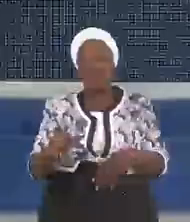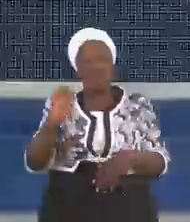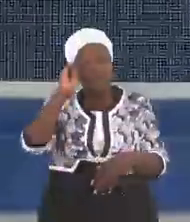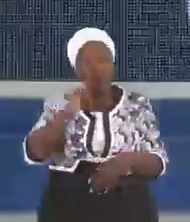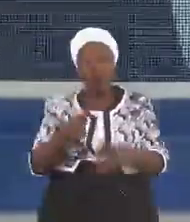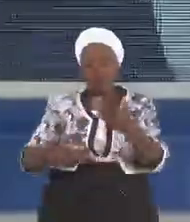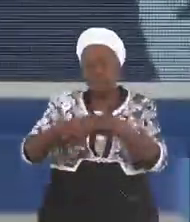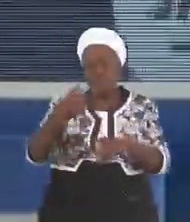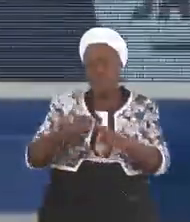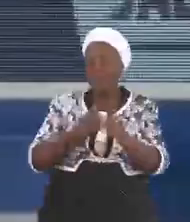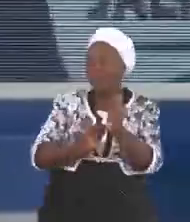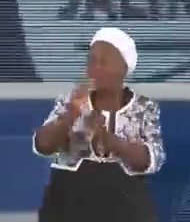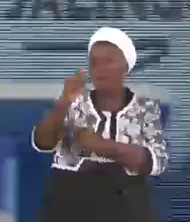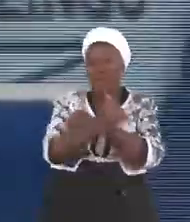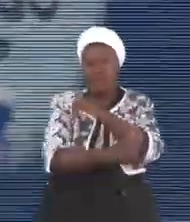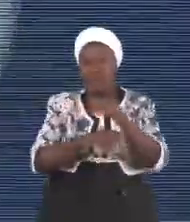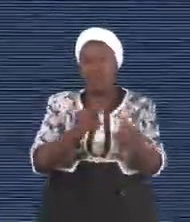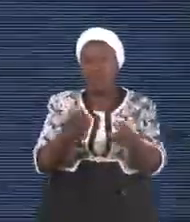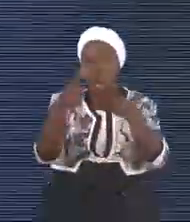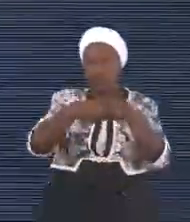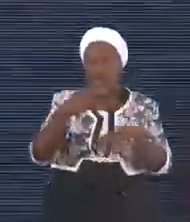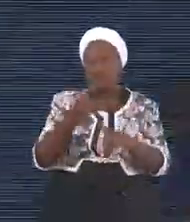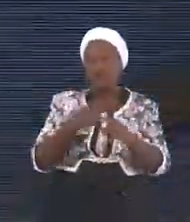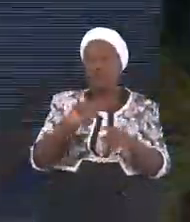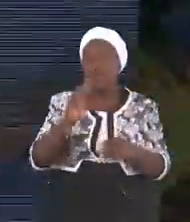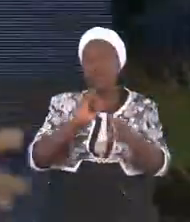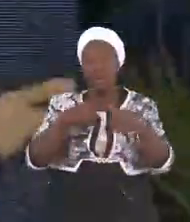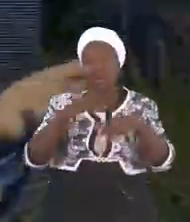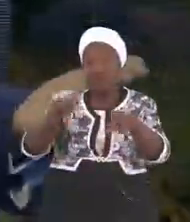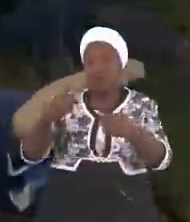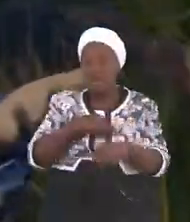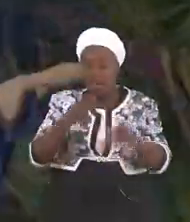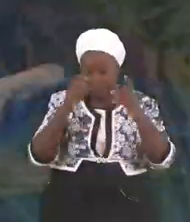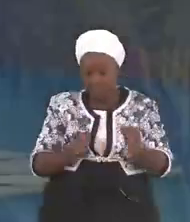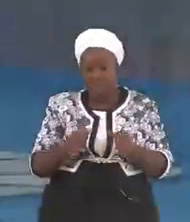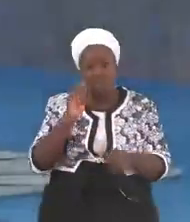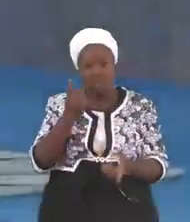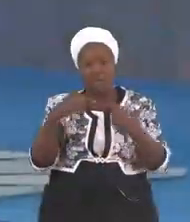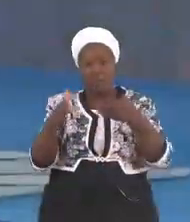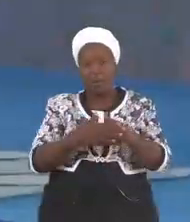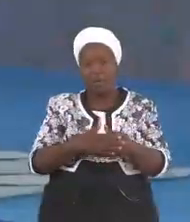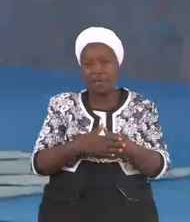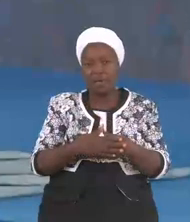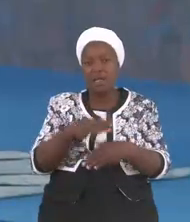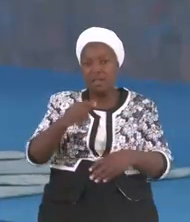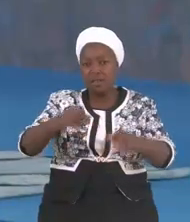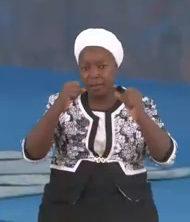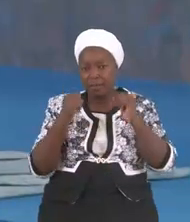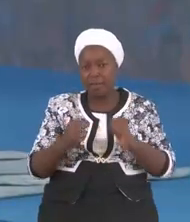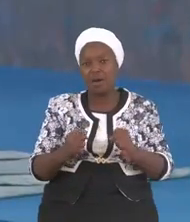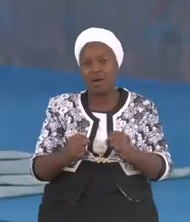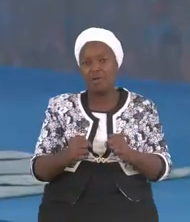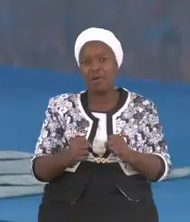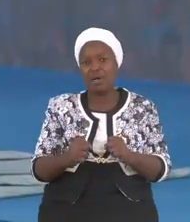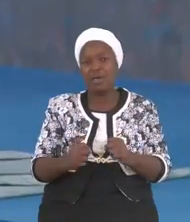country. It was returning from where he had gone. And immediately he came back. The Father received